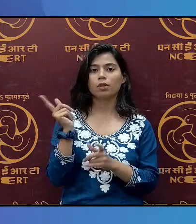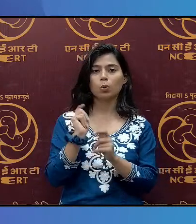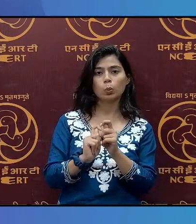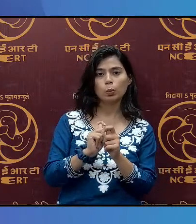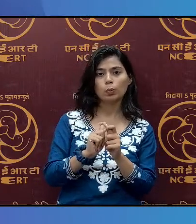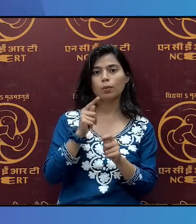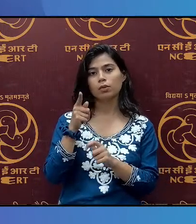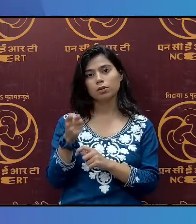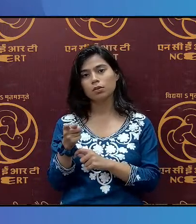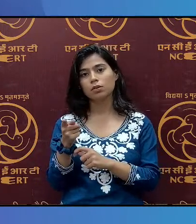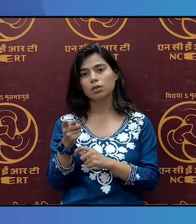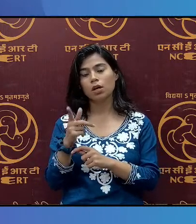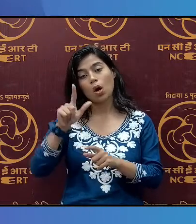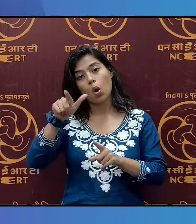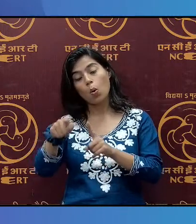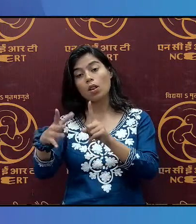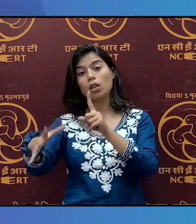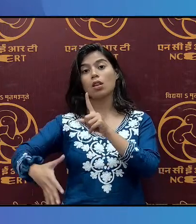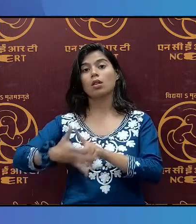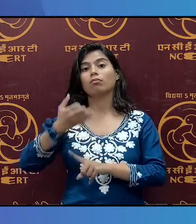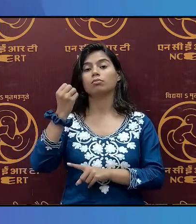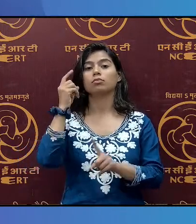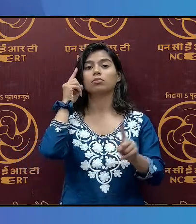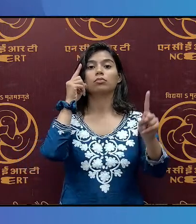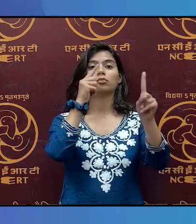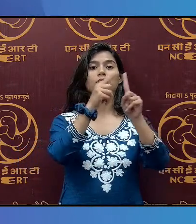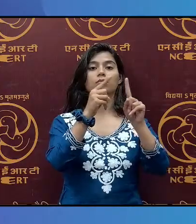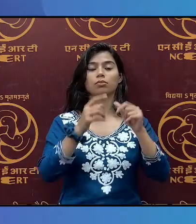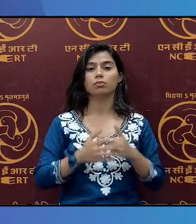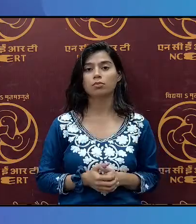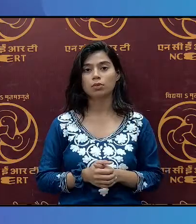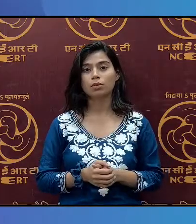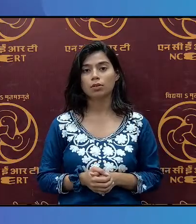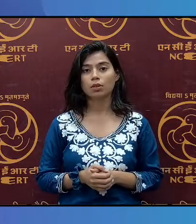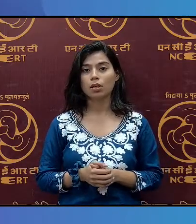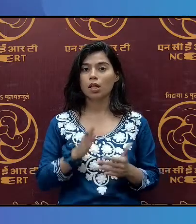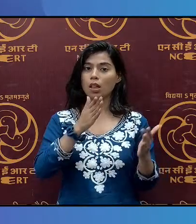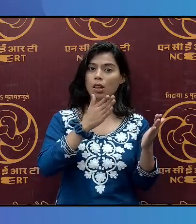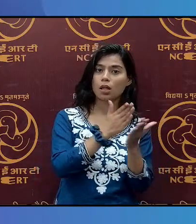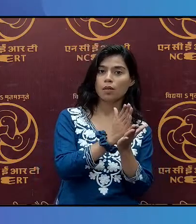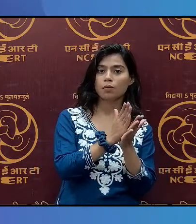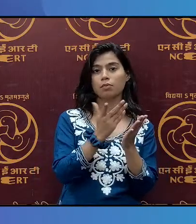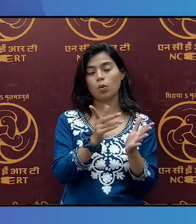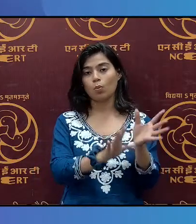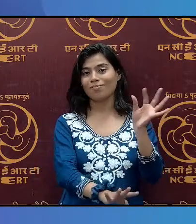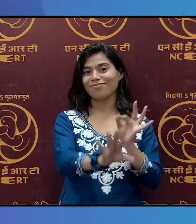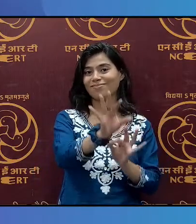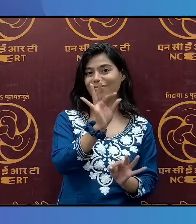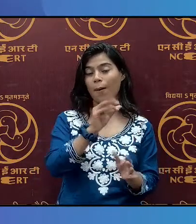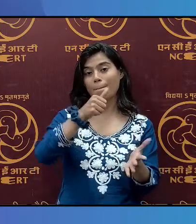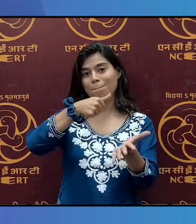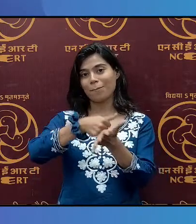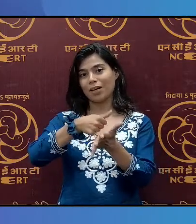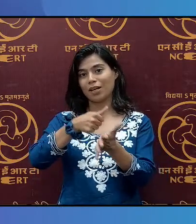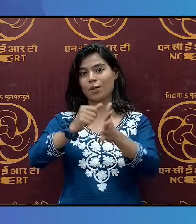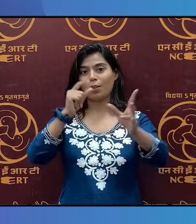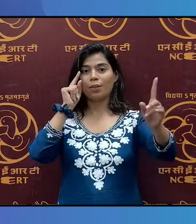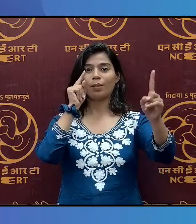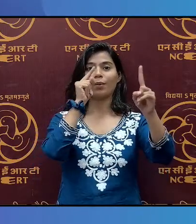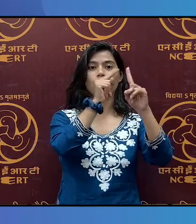and he can achieve his goal. And resources and study methods can be selected based on the goal